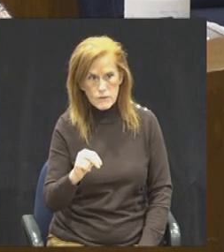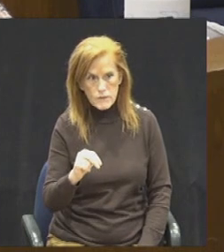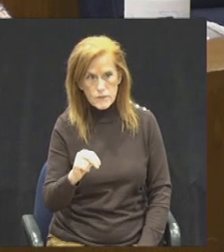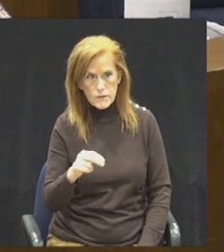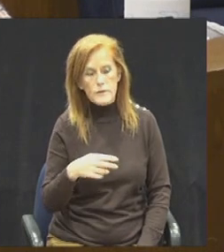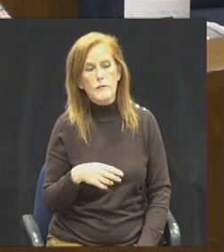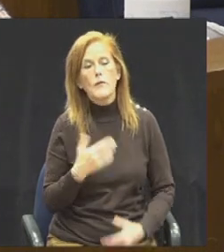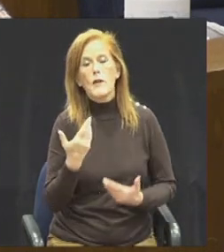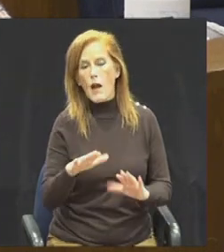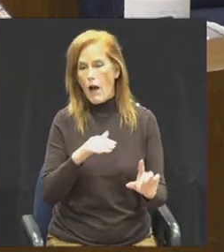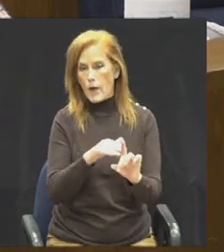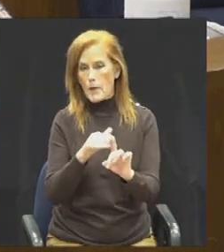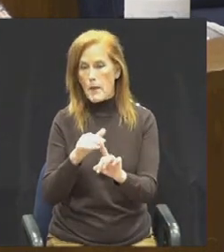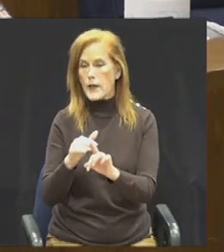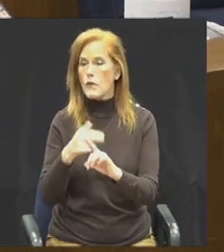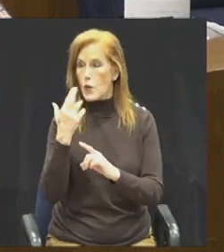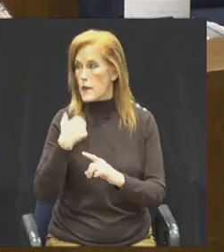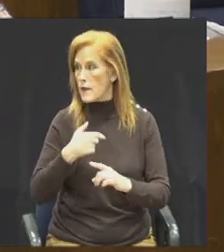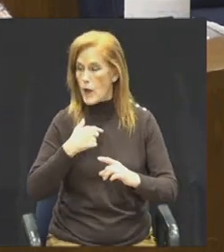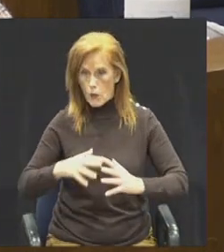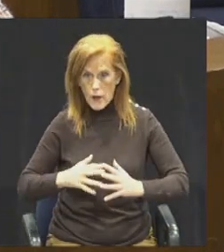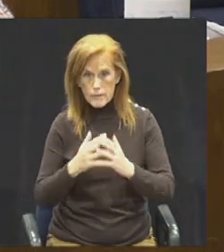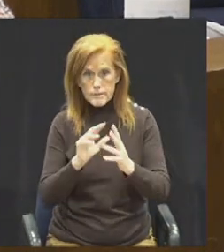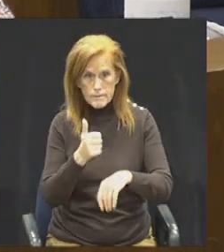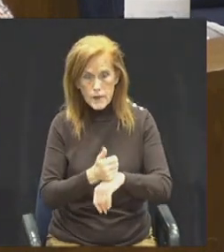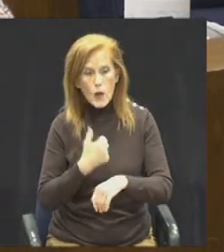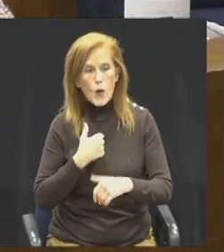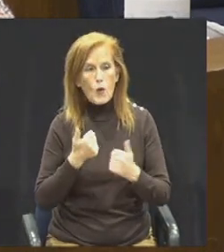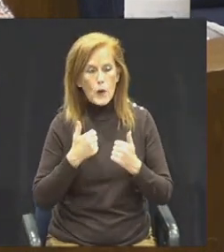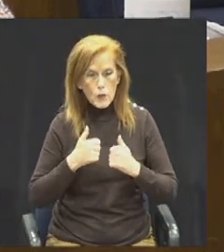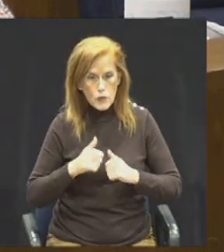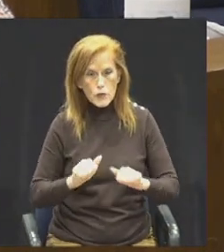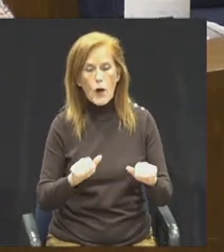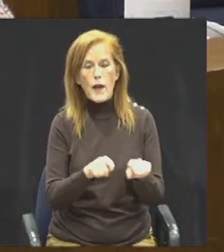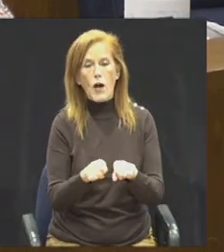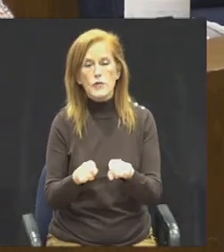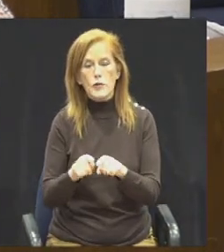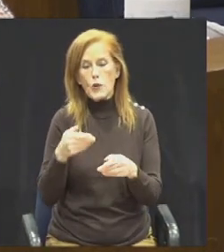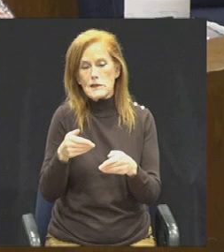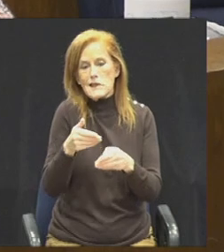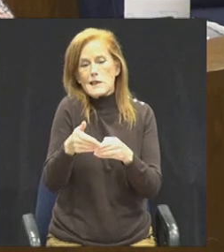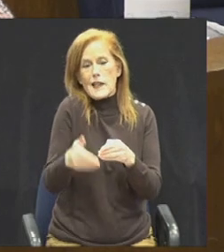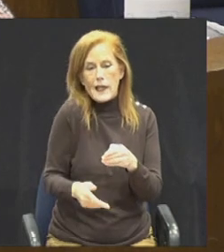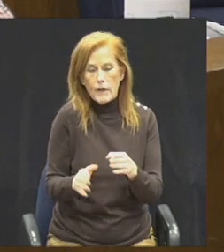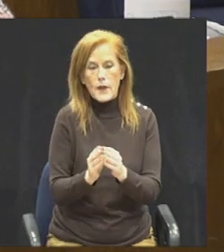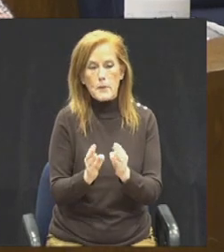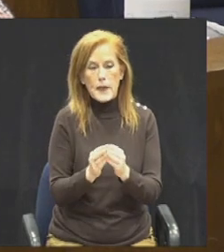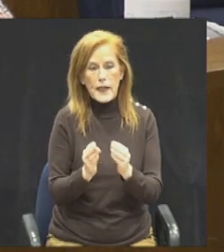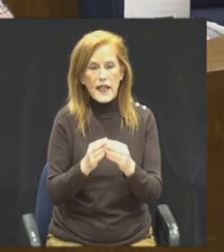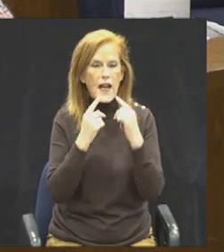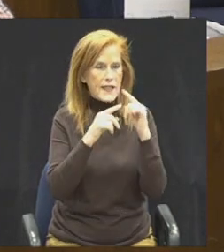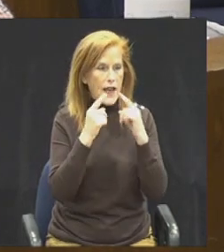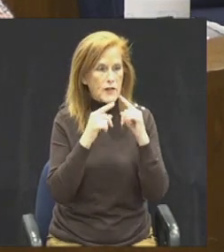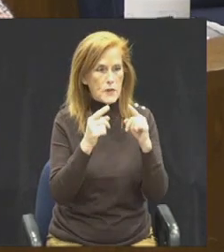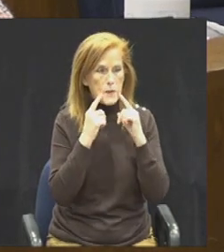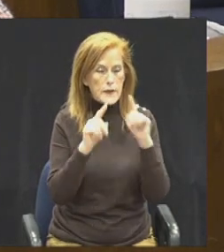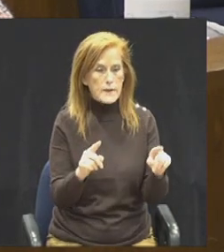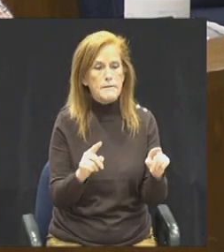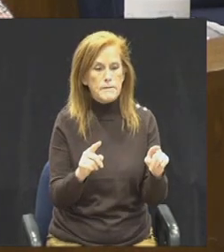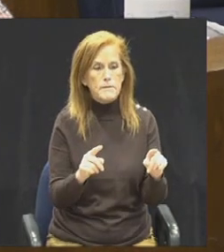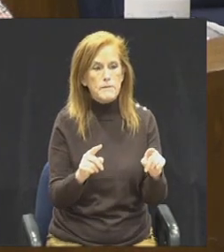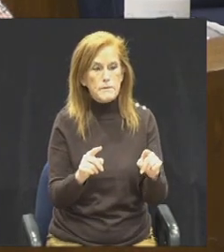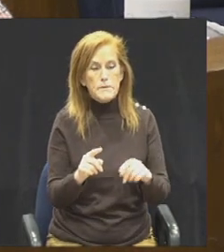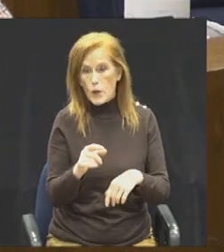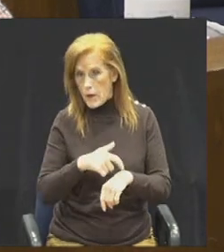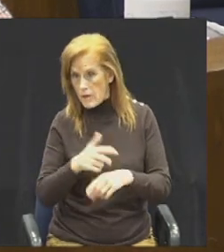I already reminded you of what we do here. We are going to try to make announcements at the end of the meeting if time allows,